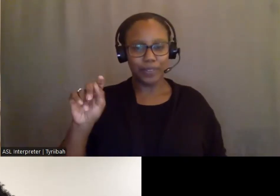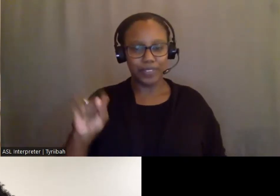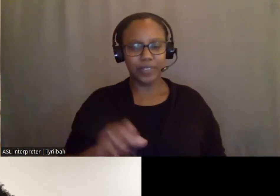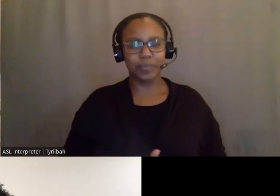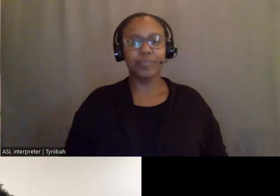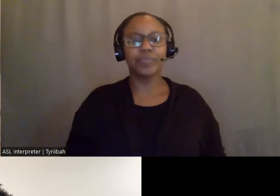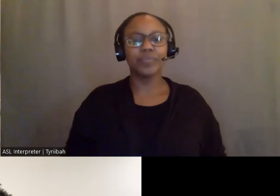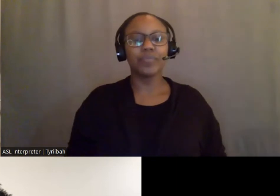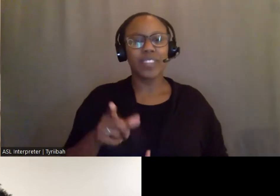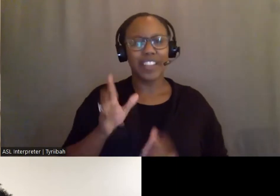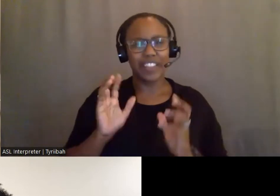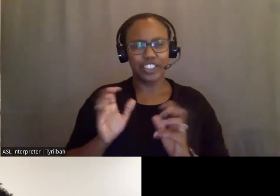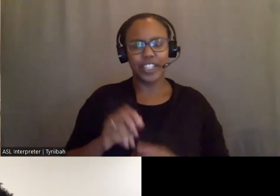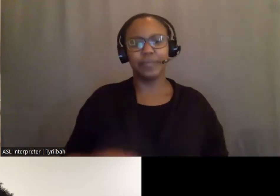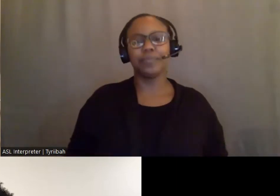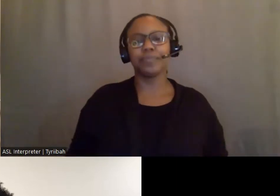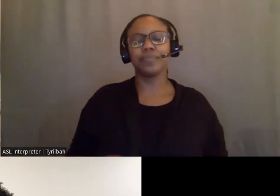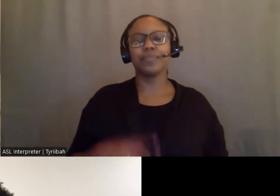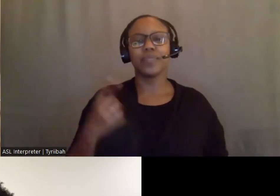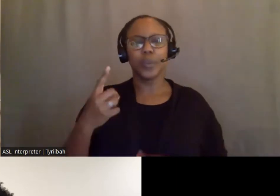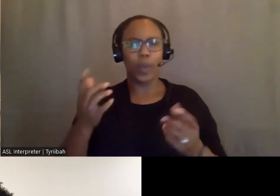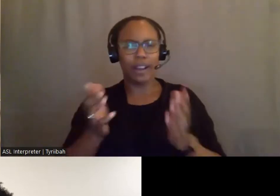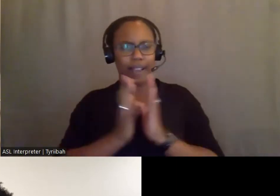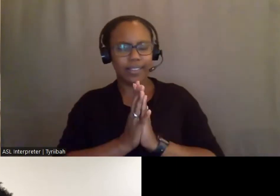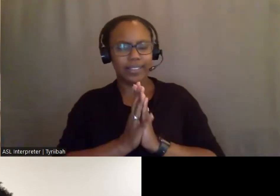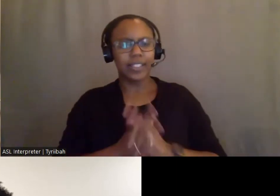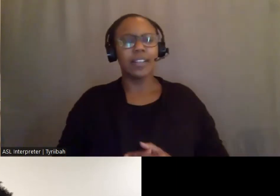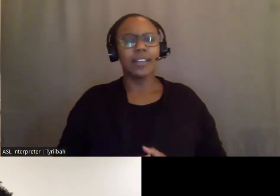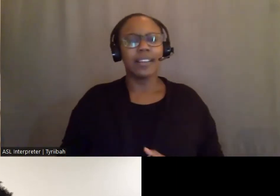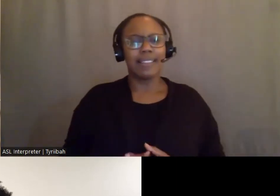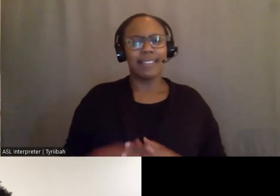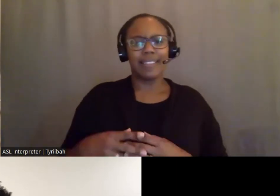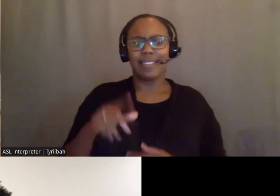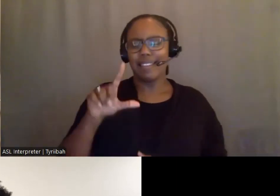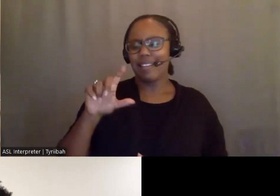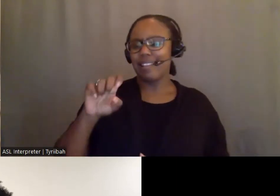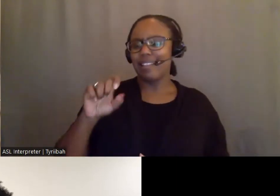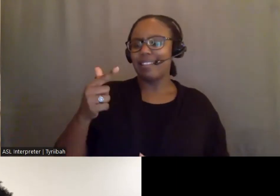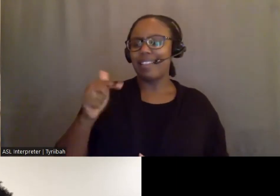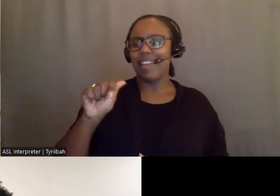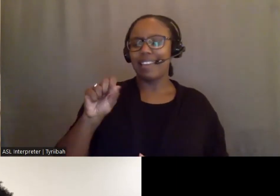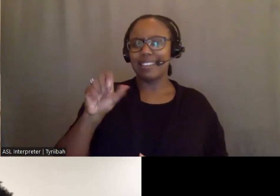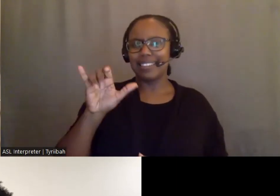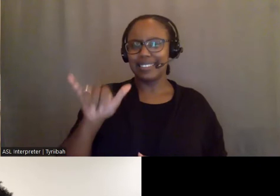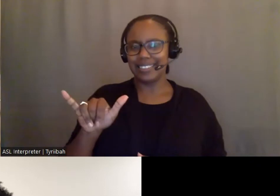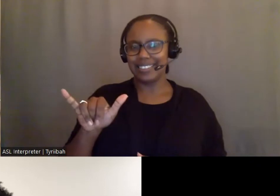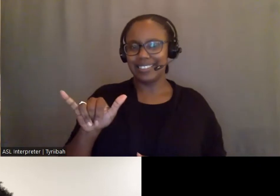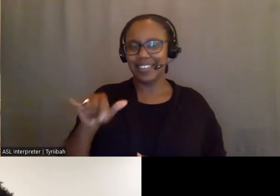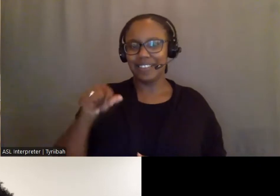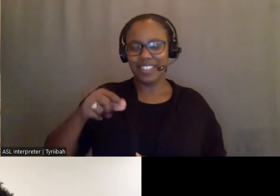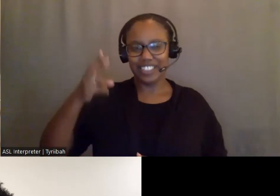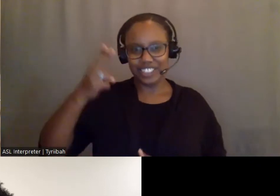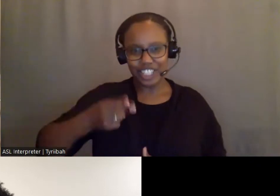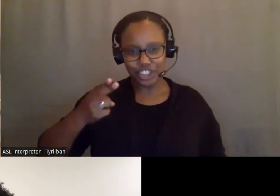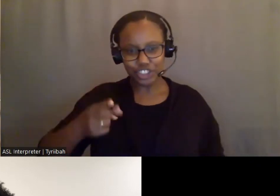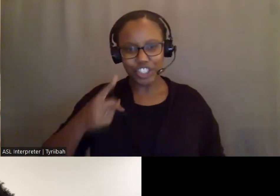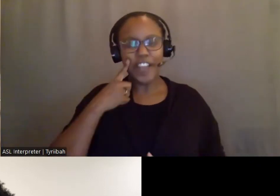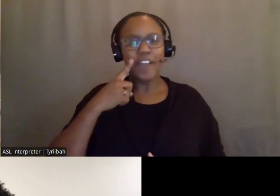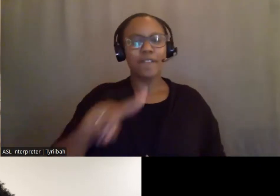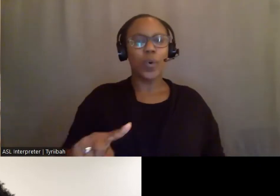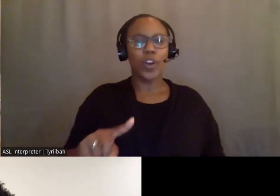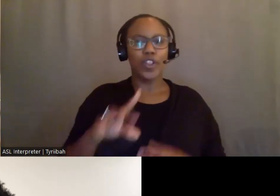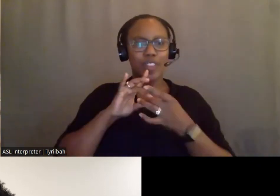had asked, what is the legacy of this history for the present day relationships between First Nations and African